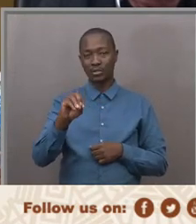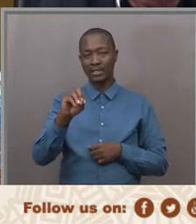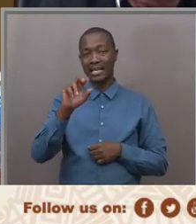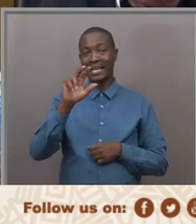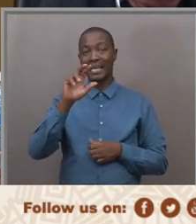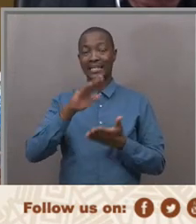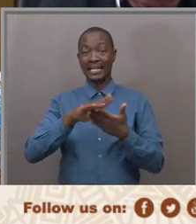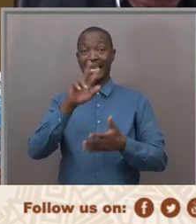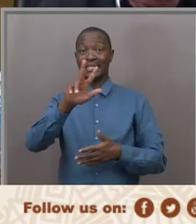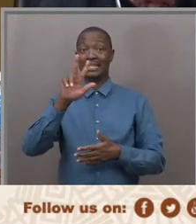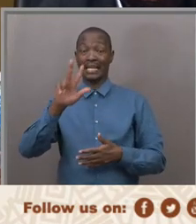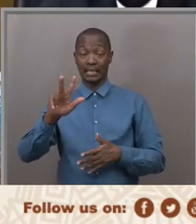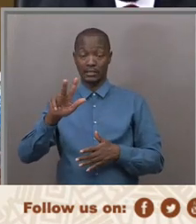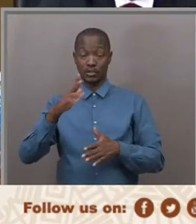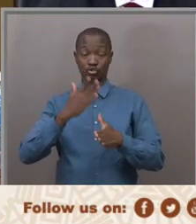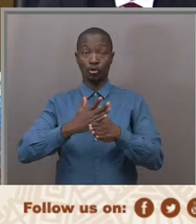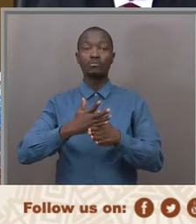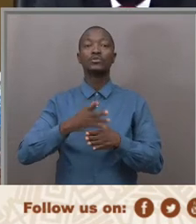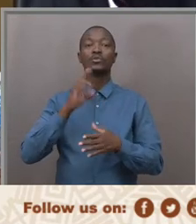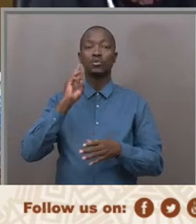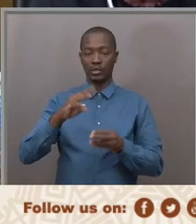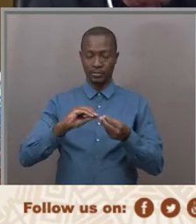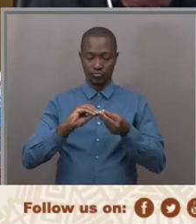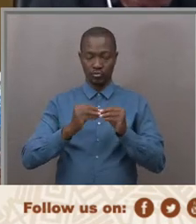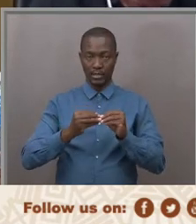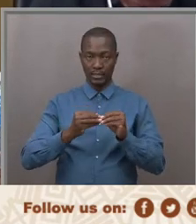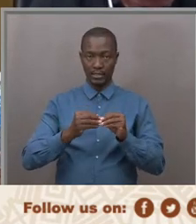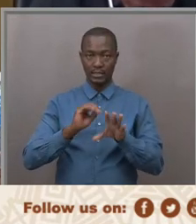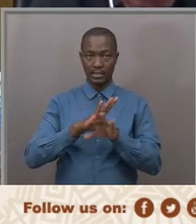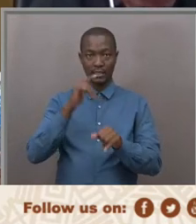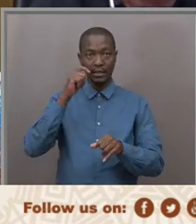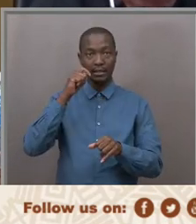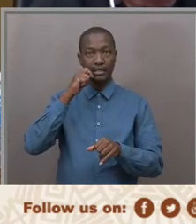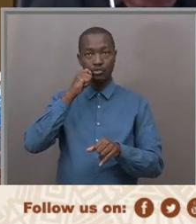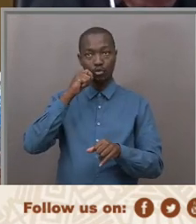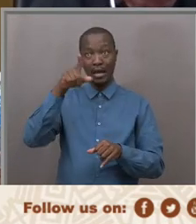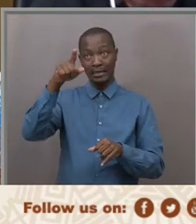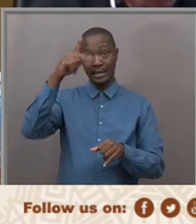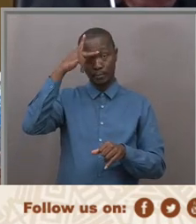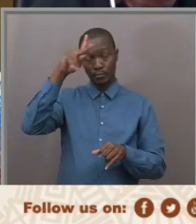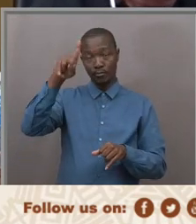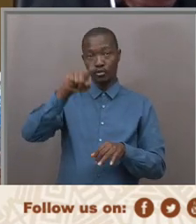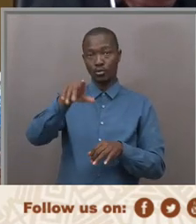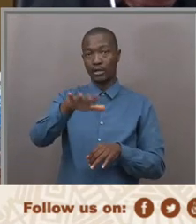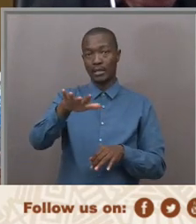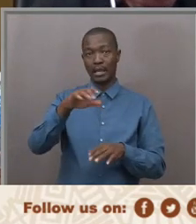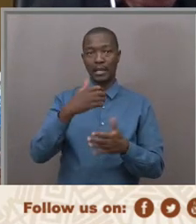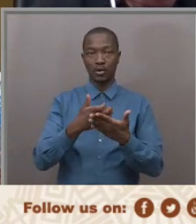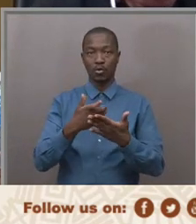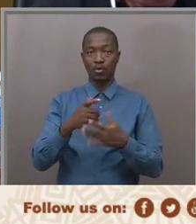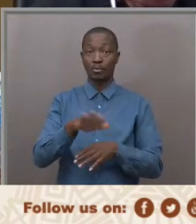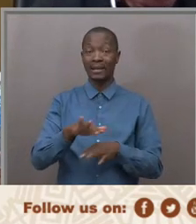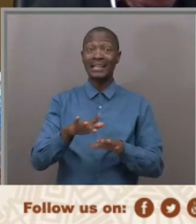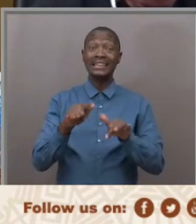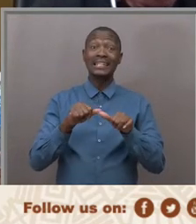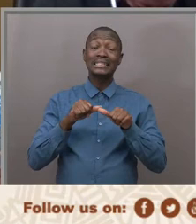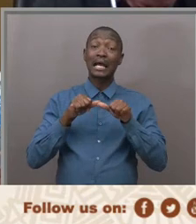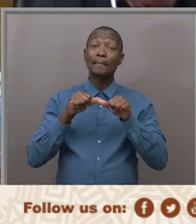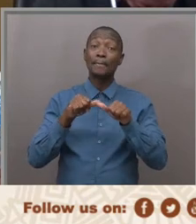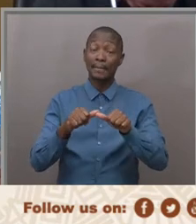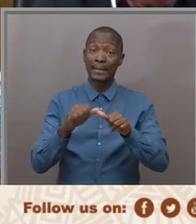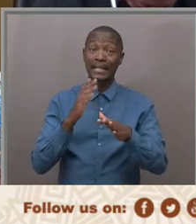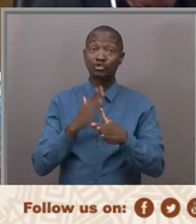3,288 jobs are going to be created in the Tshwane Special Economic Zone alone. These are permanent